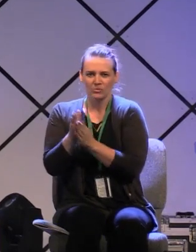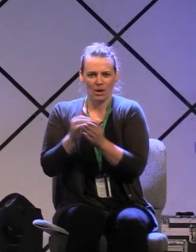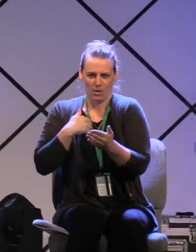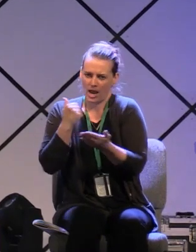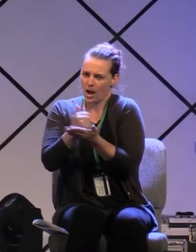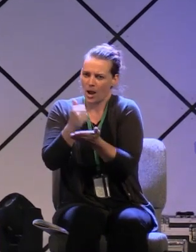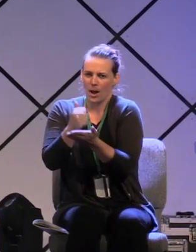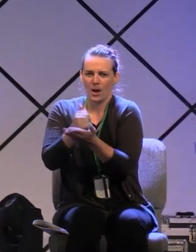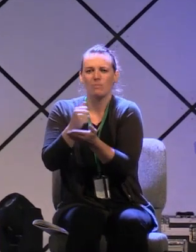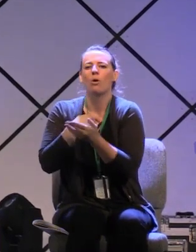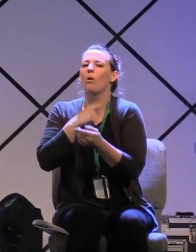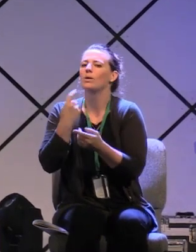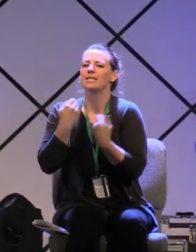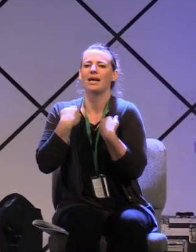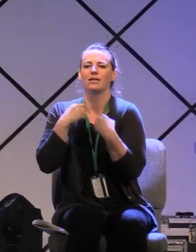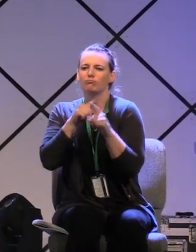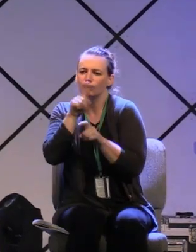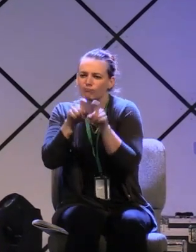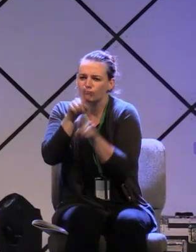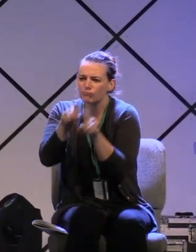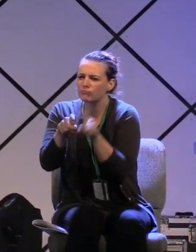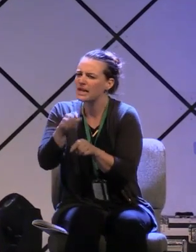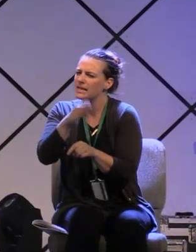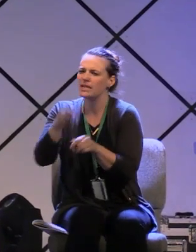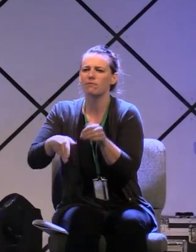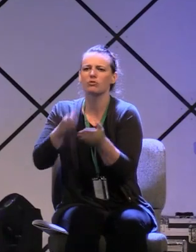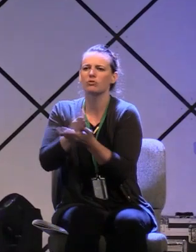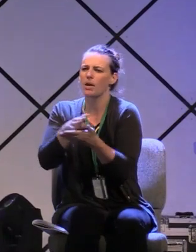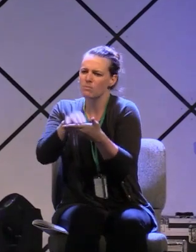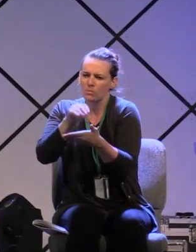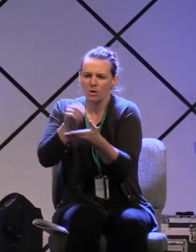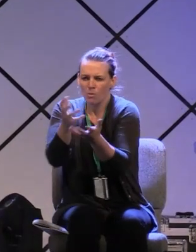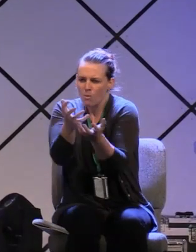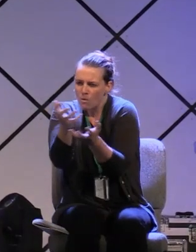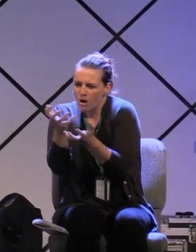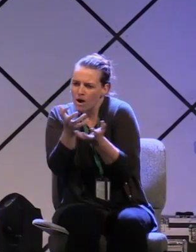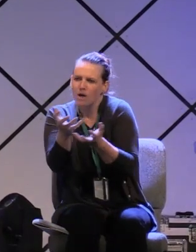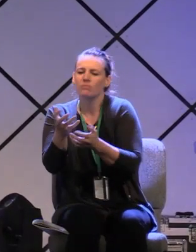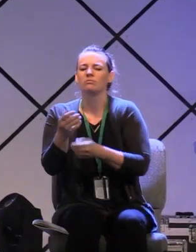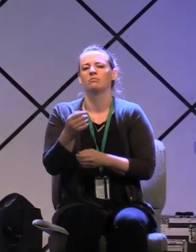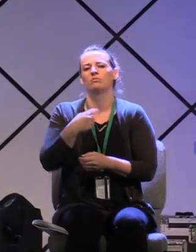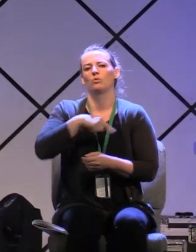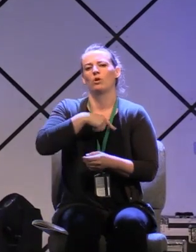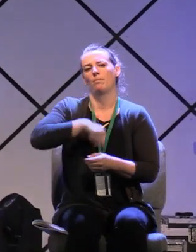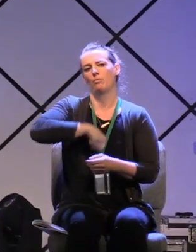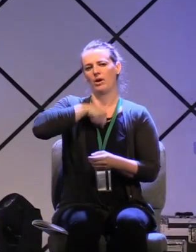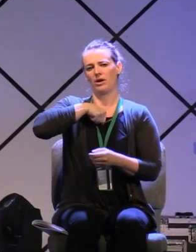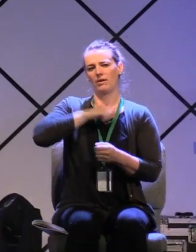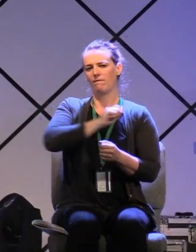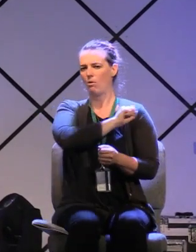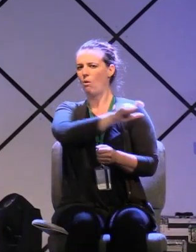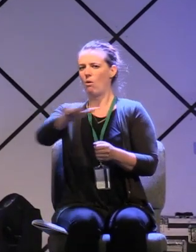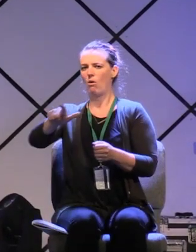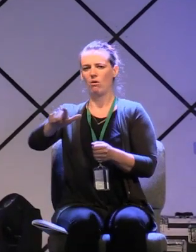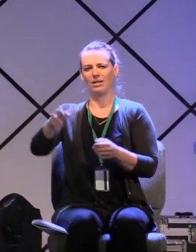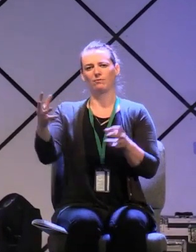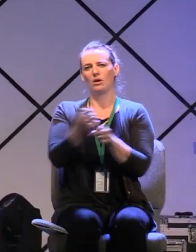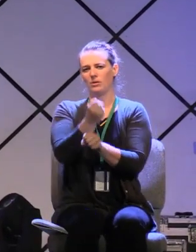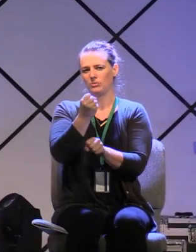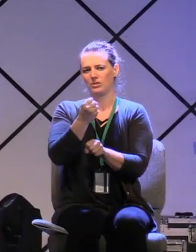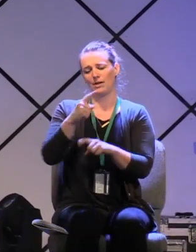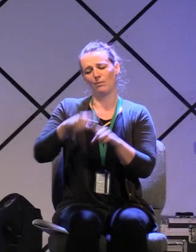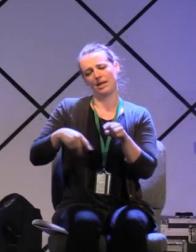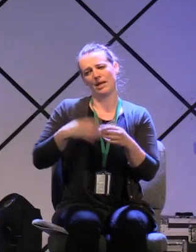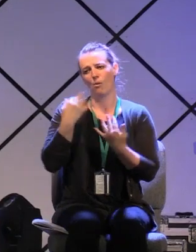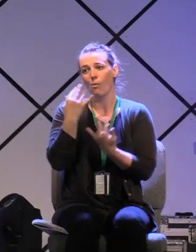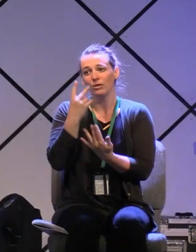insightful questions and his never stop learning attitude. We are so proud of all they have accomplished so far and can't wait to see what the